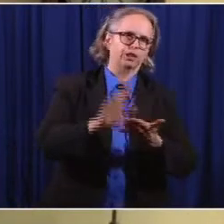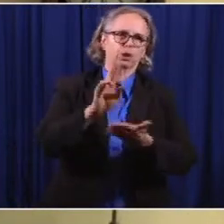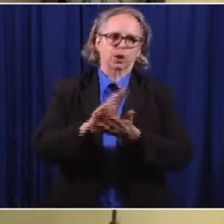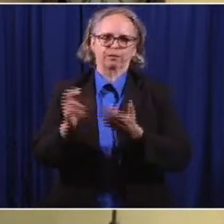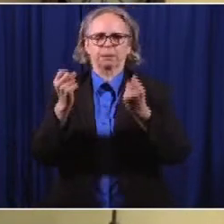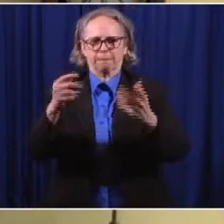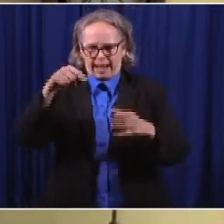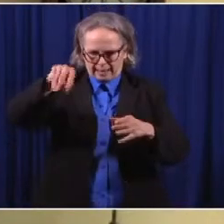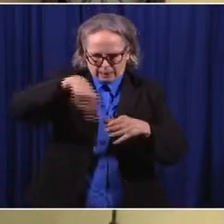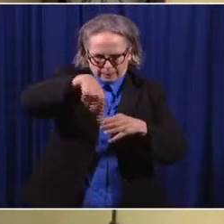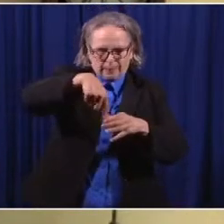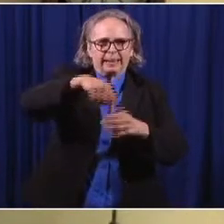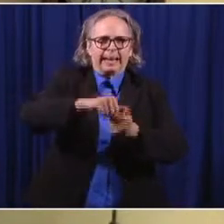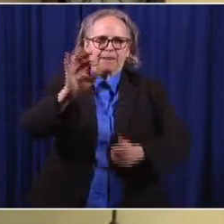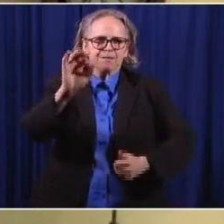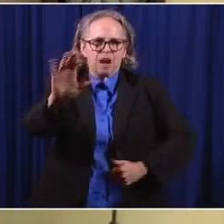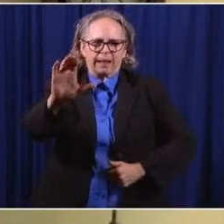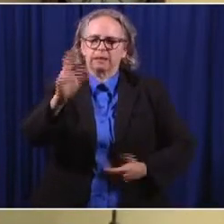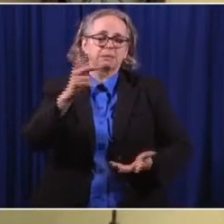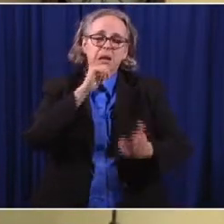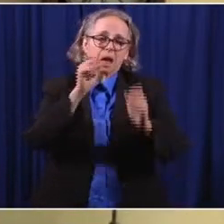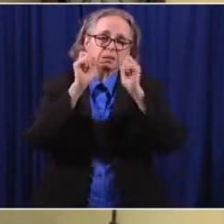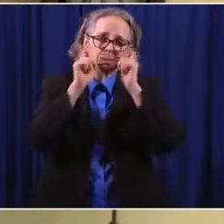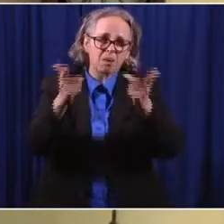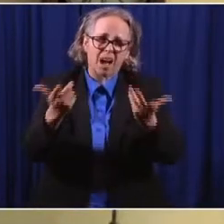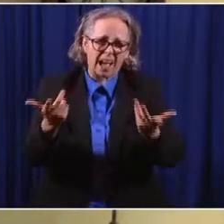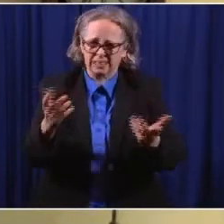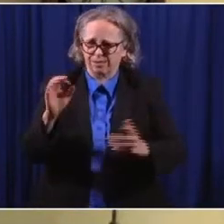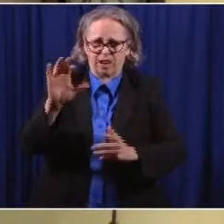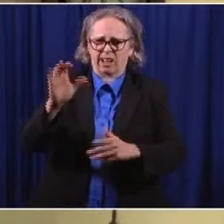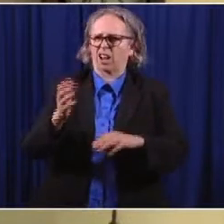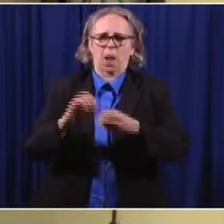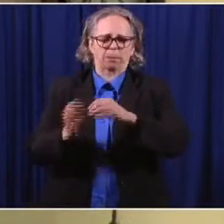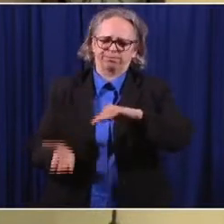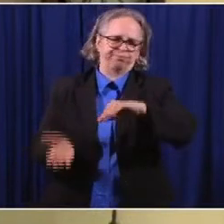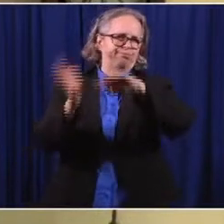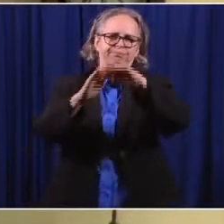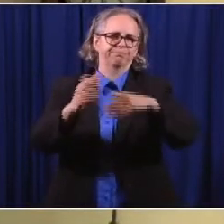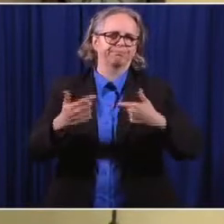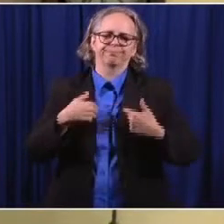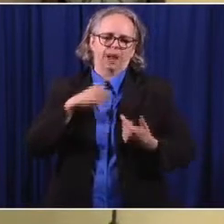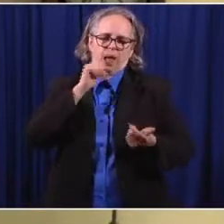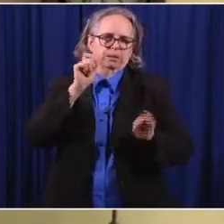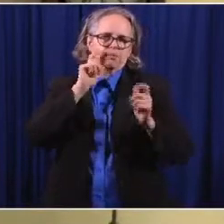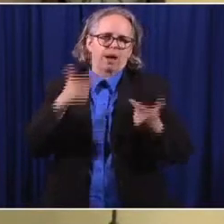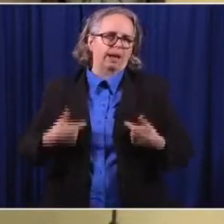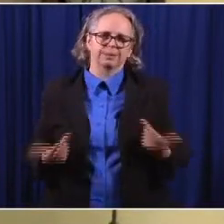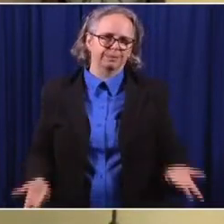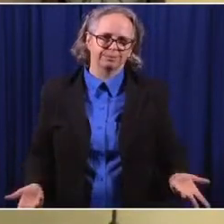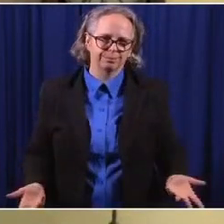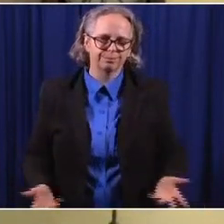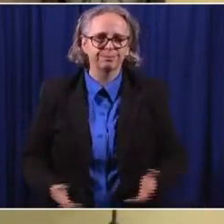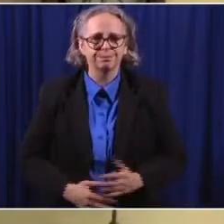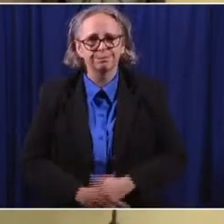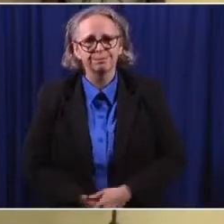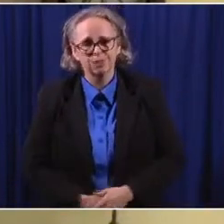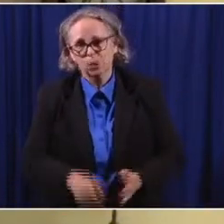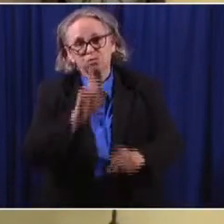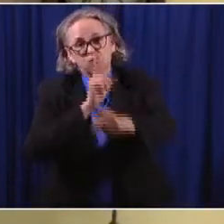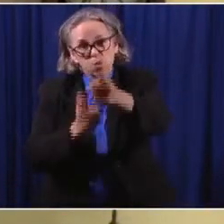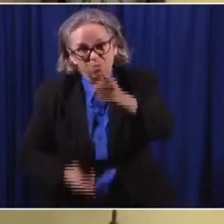So that should not surprise. The numbers I showed up here were statewide numbers, but as you could see, huge